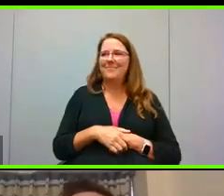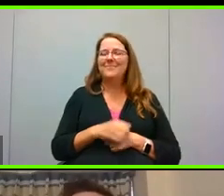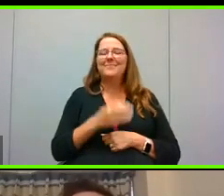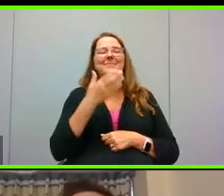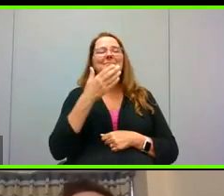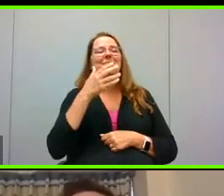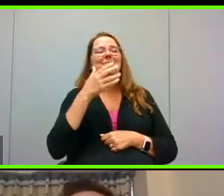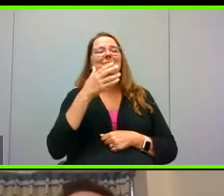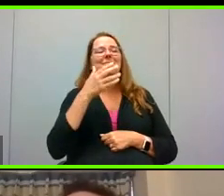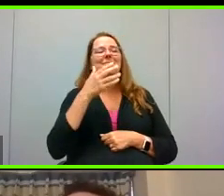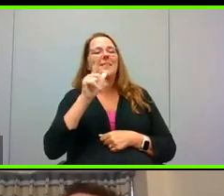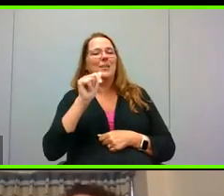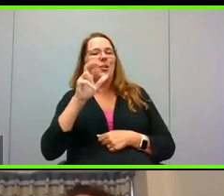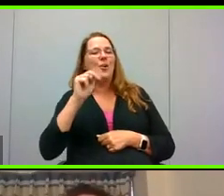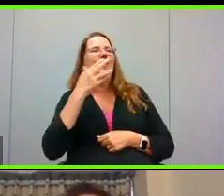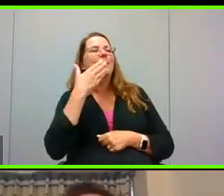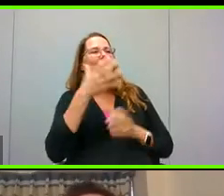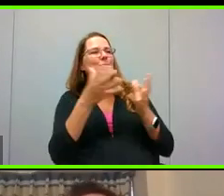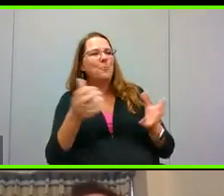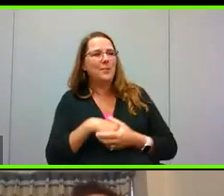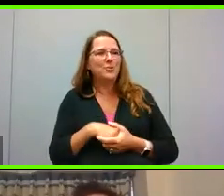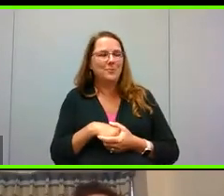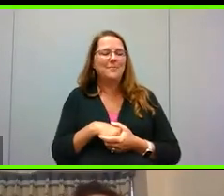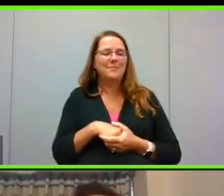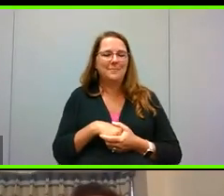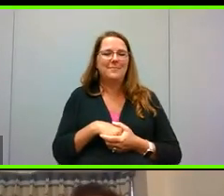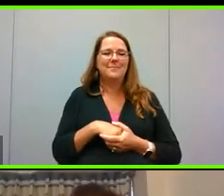Thank you so much.